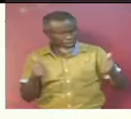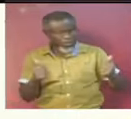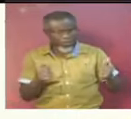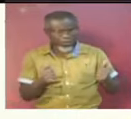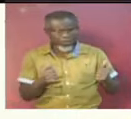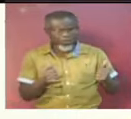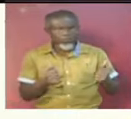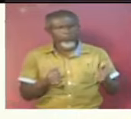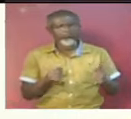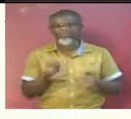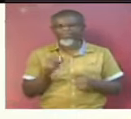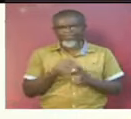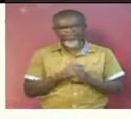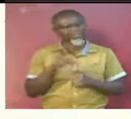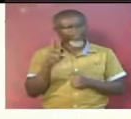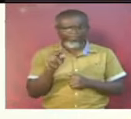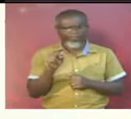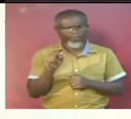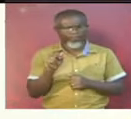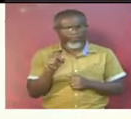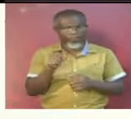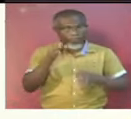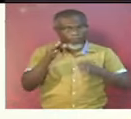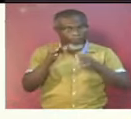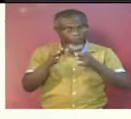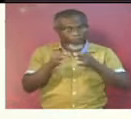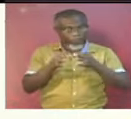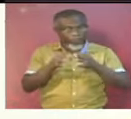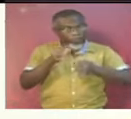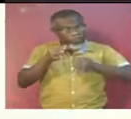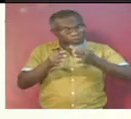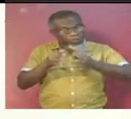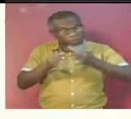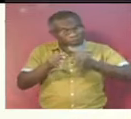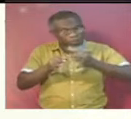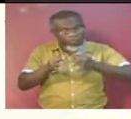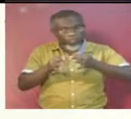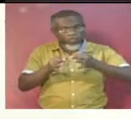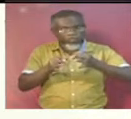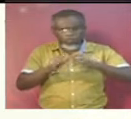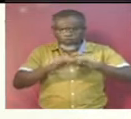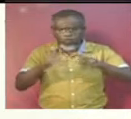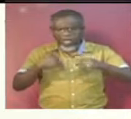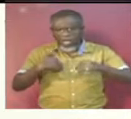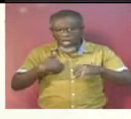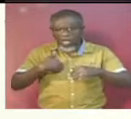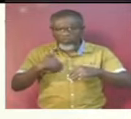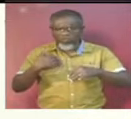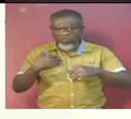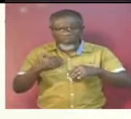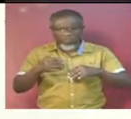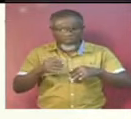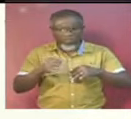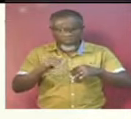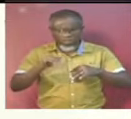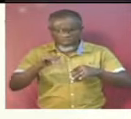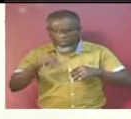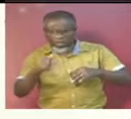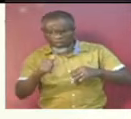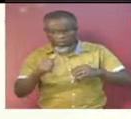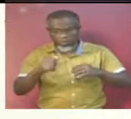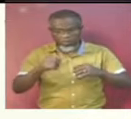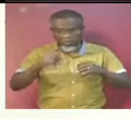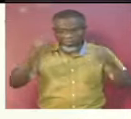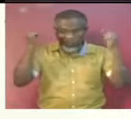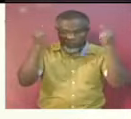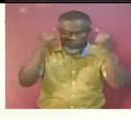what we call those constitutional side effects, feeling fatigue or fever or whatnot, it just means that your